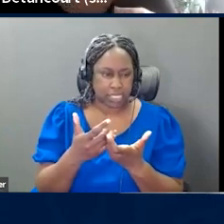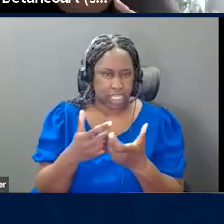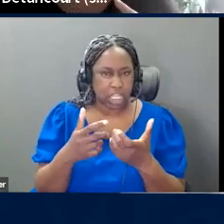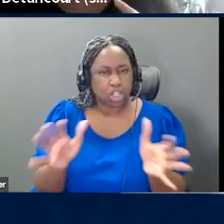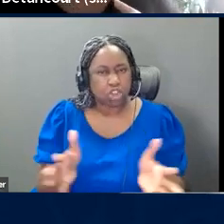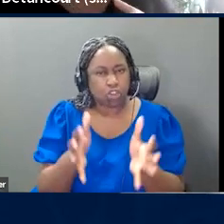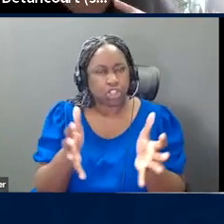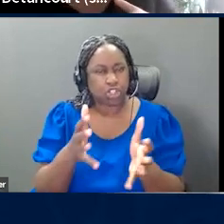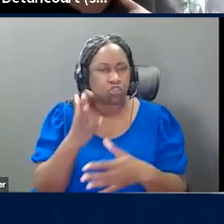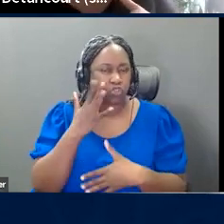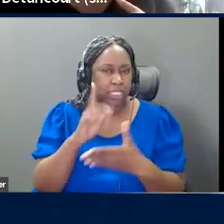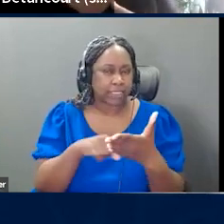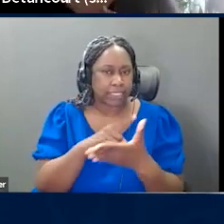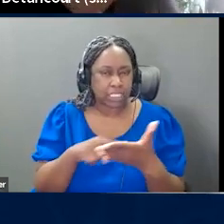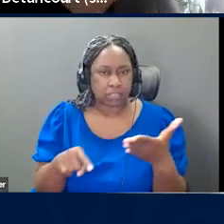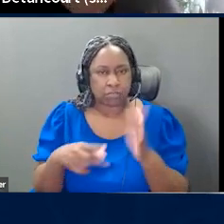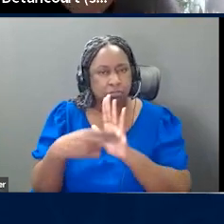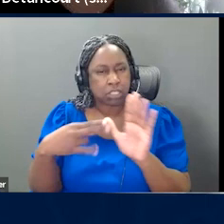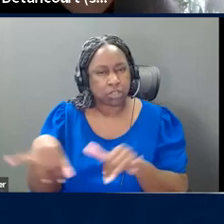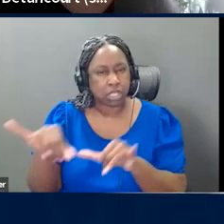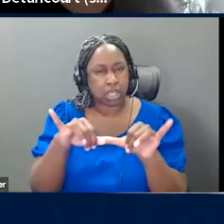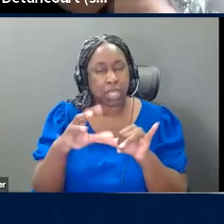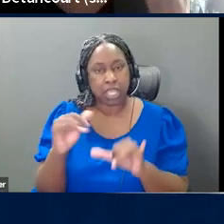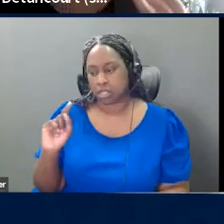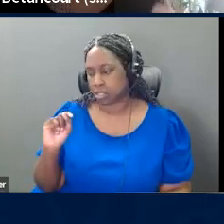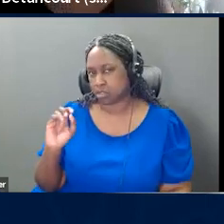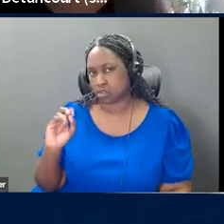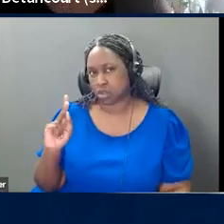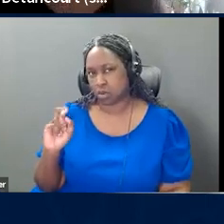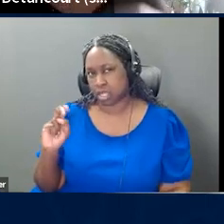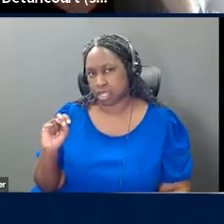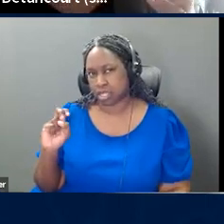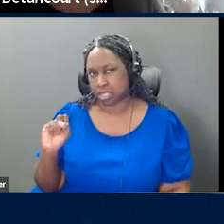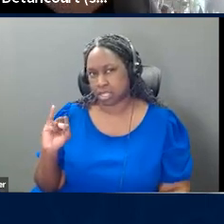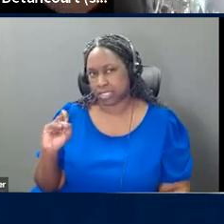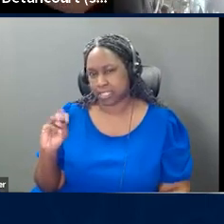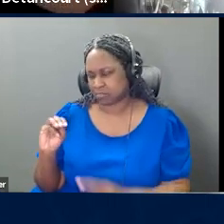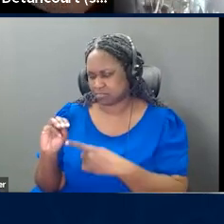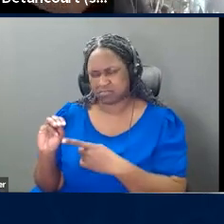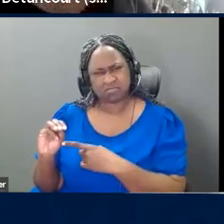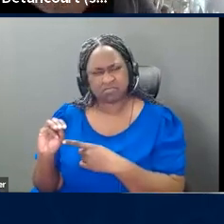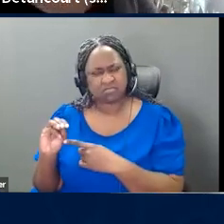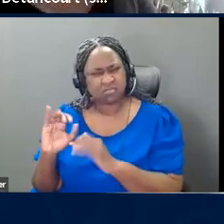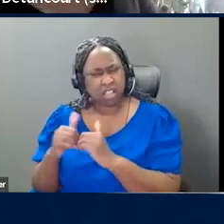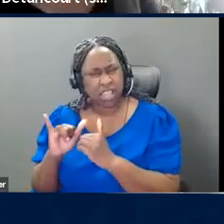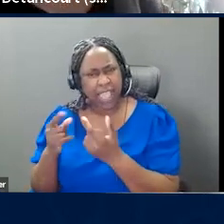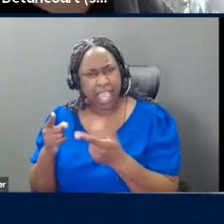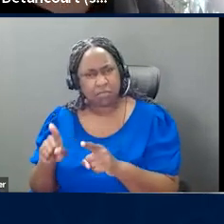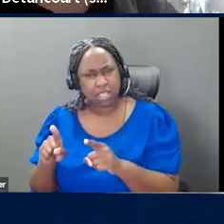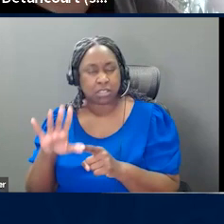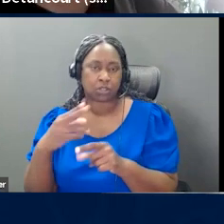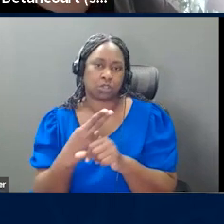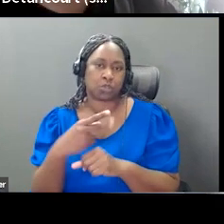about particular communities, and how tokenism can show up. And we do that through using some pop culture images.